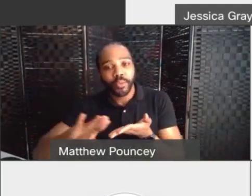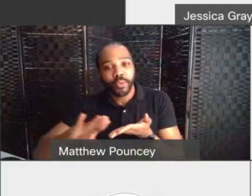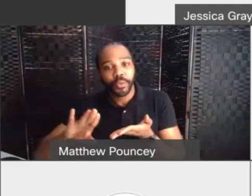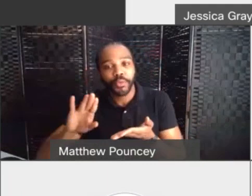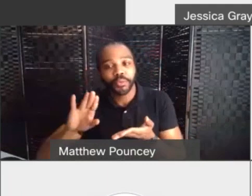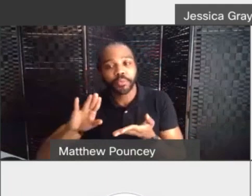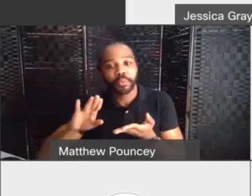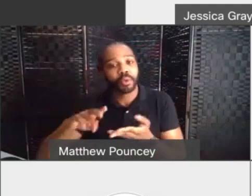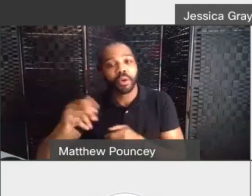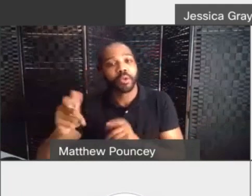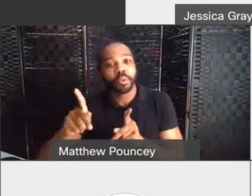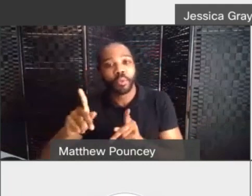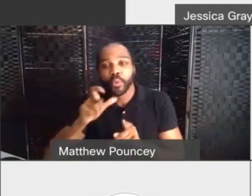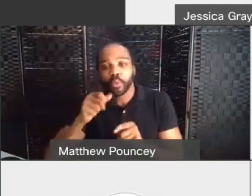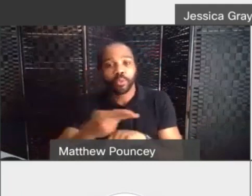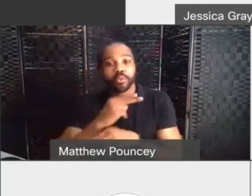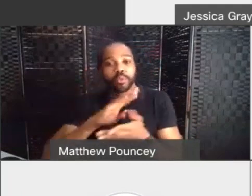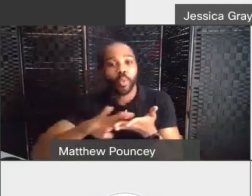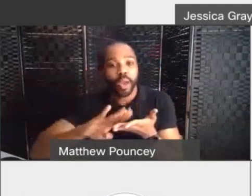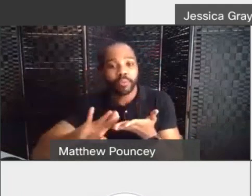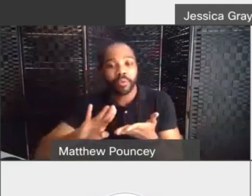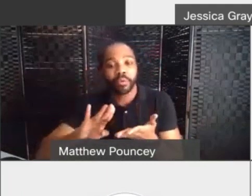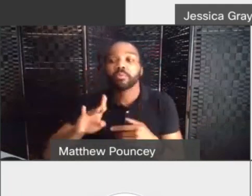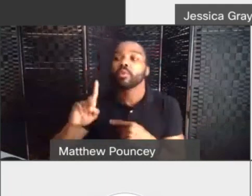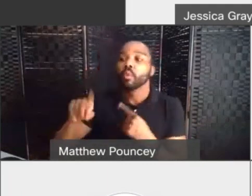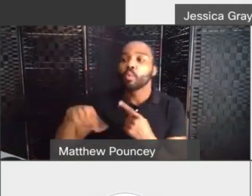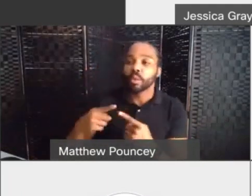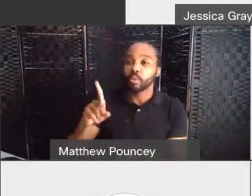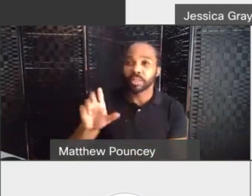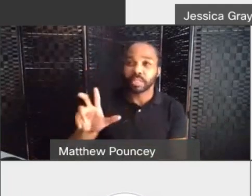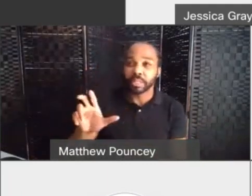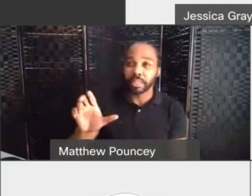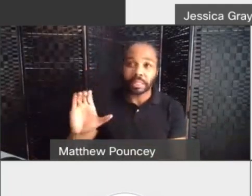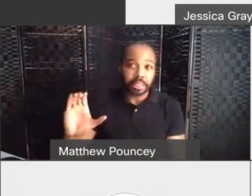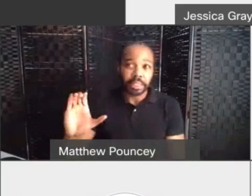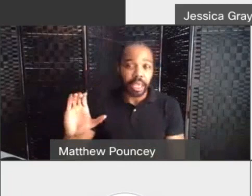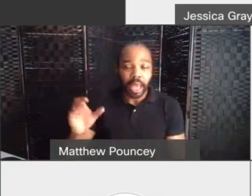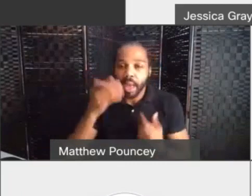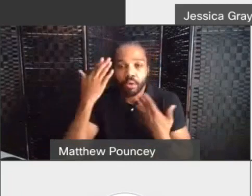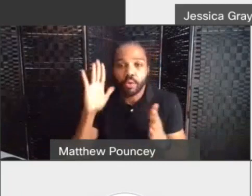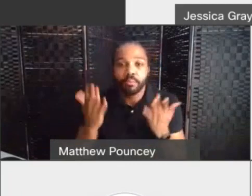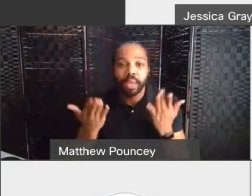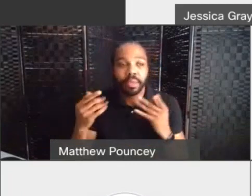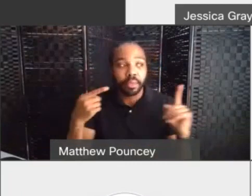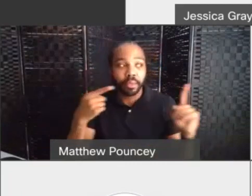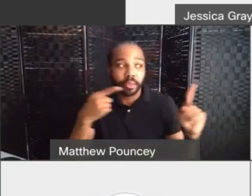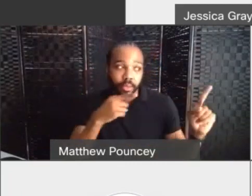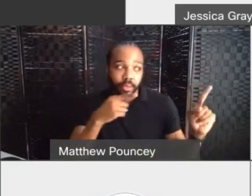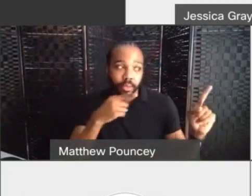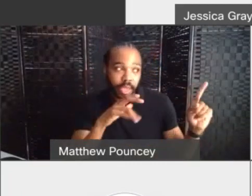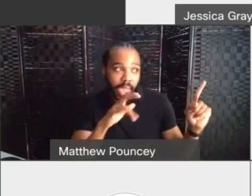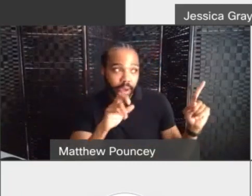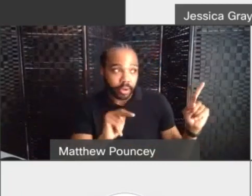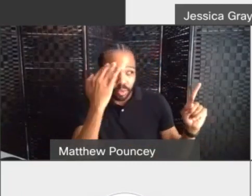people in the waiver when we get to 1C? I don't know, and Karen, maybe you know, if there's any estimate at